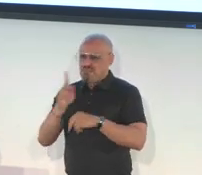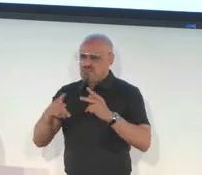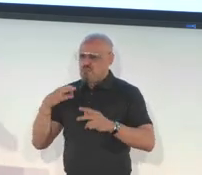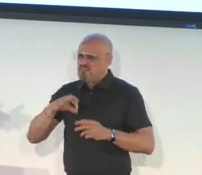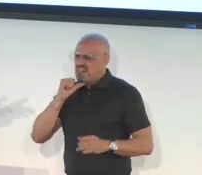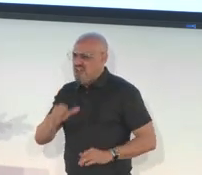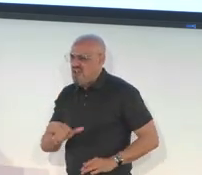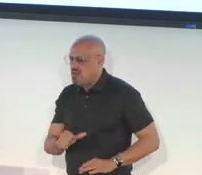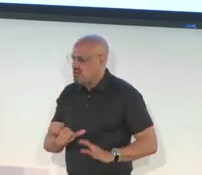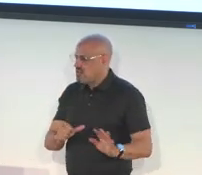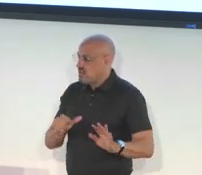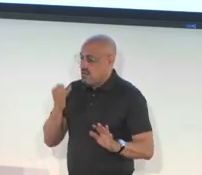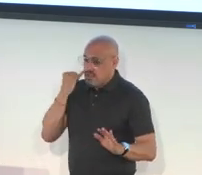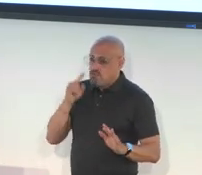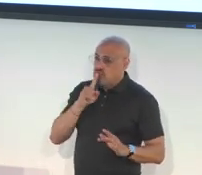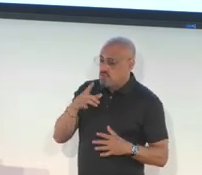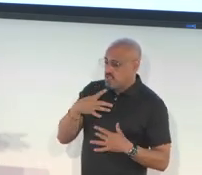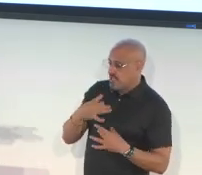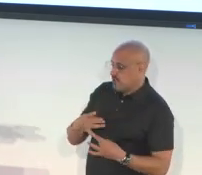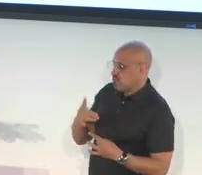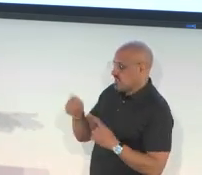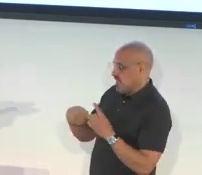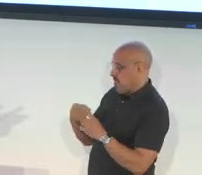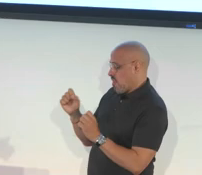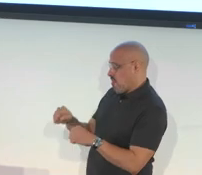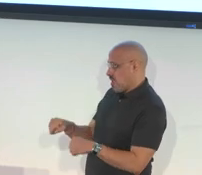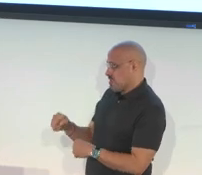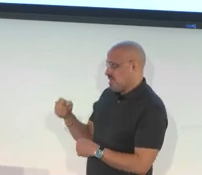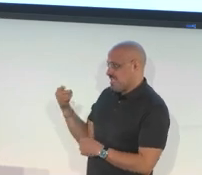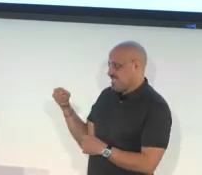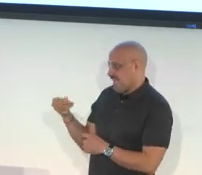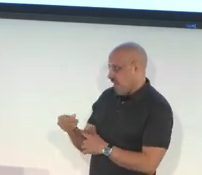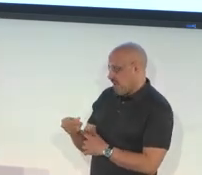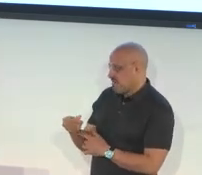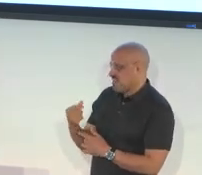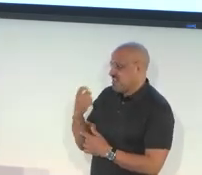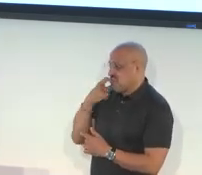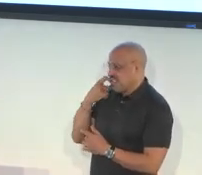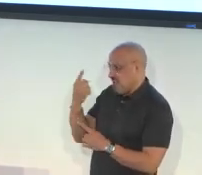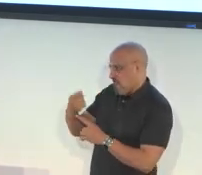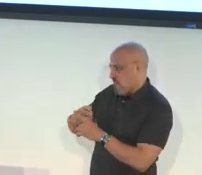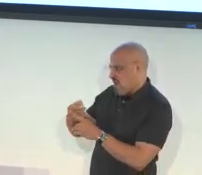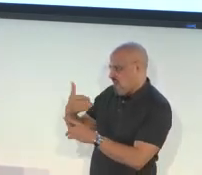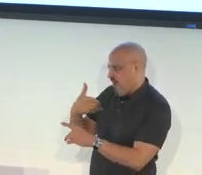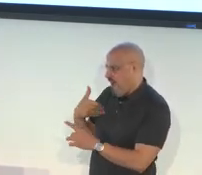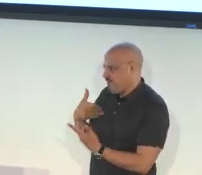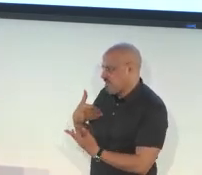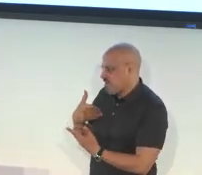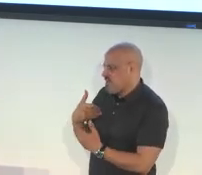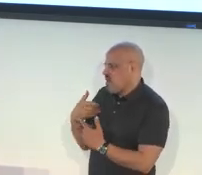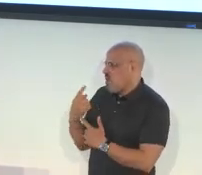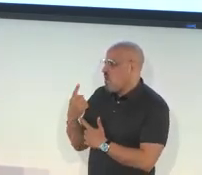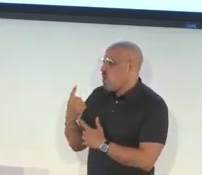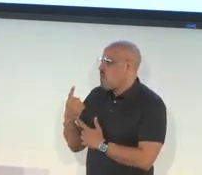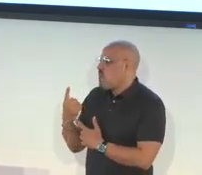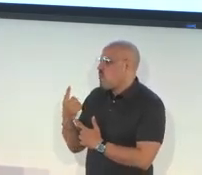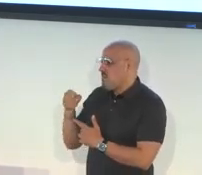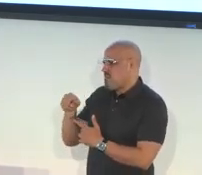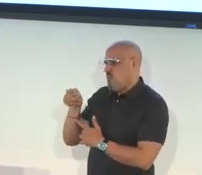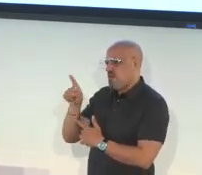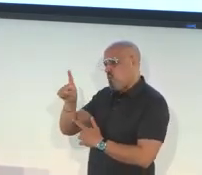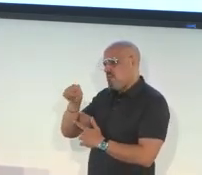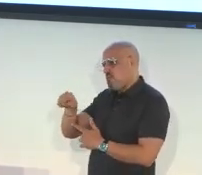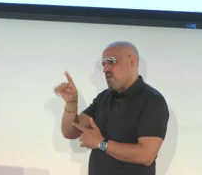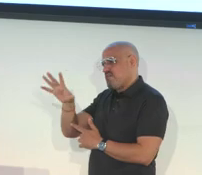benefit. Whereas what I found really interesting about the Cosmonius Hybrid is within this first month, you know, having 1.5